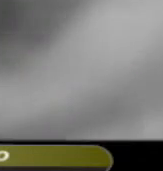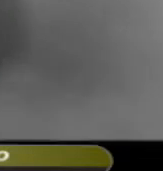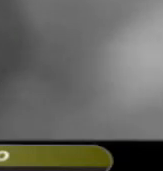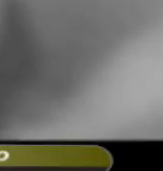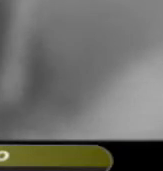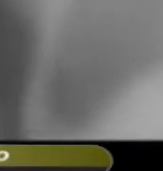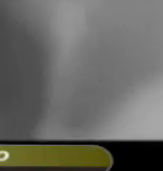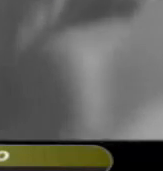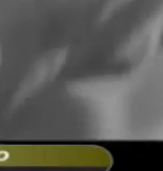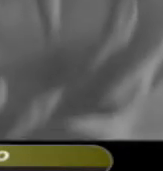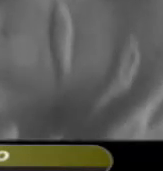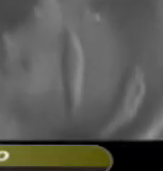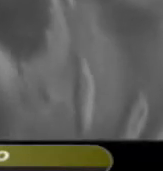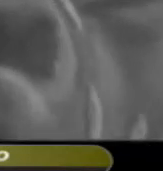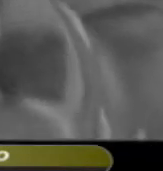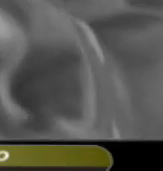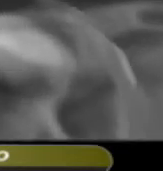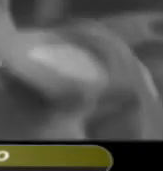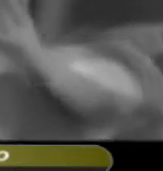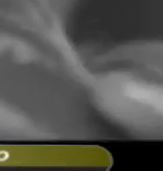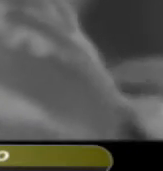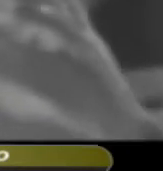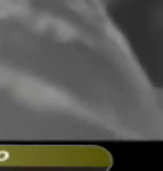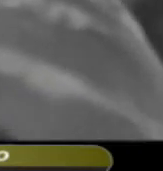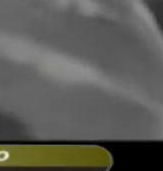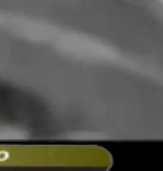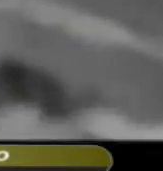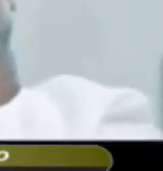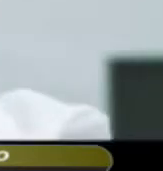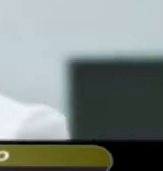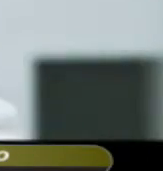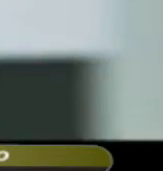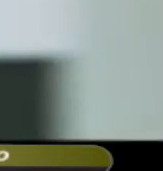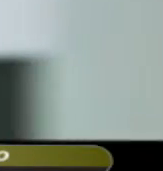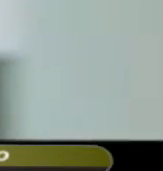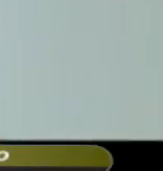Say whatever you say, she's my new lover. I deserve her.